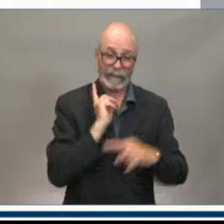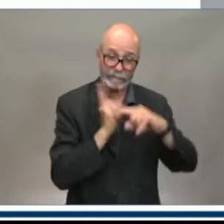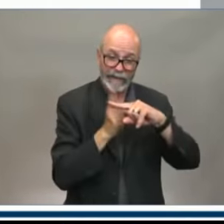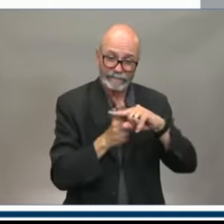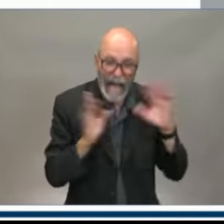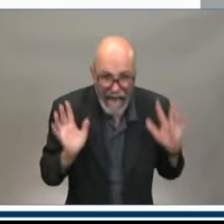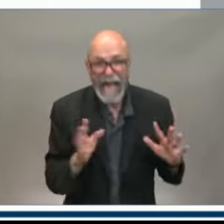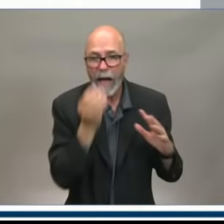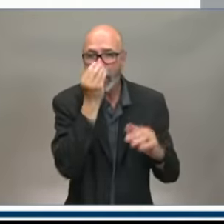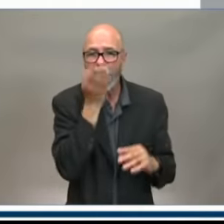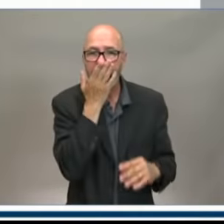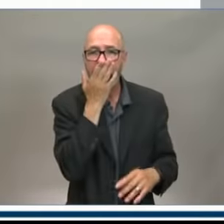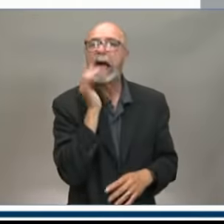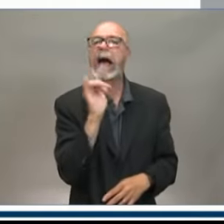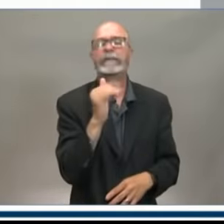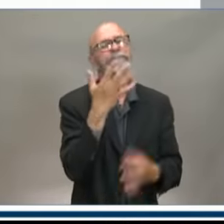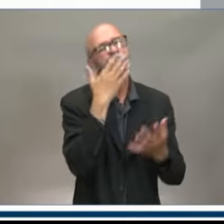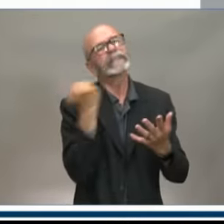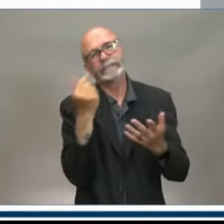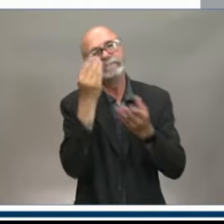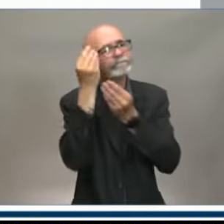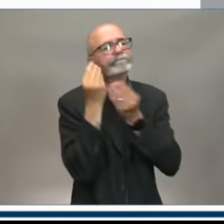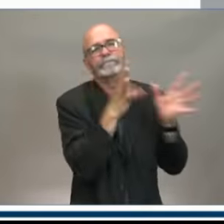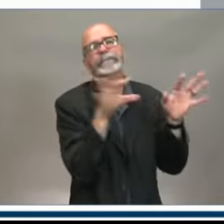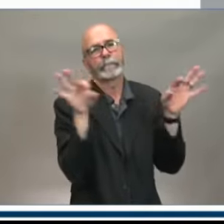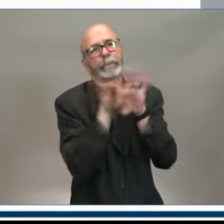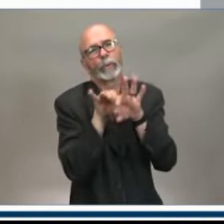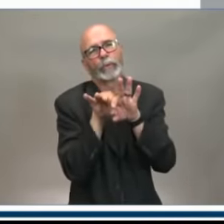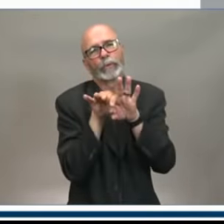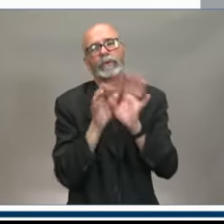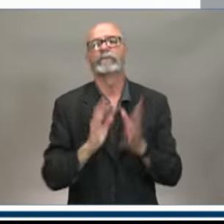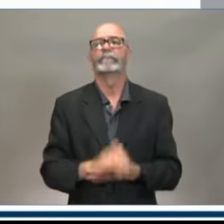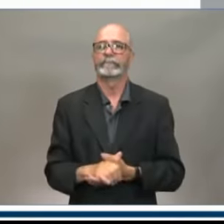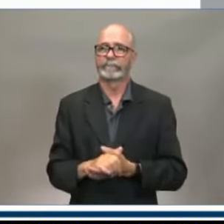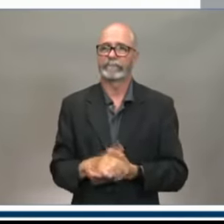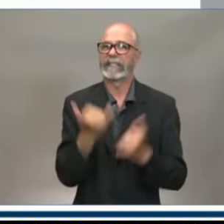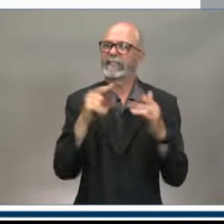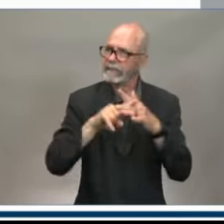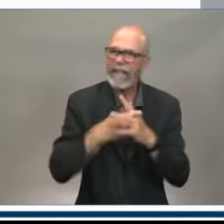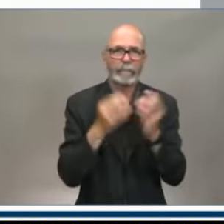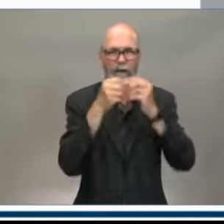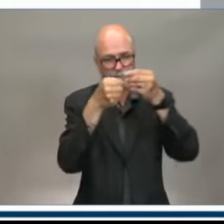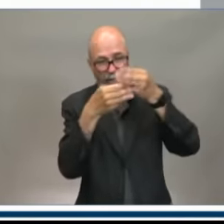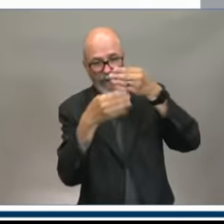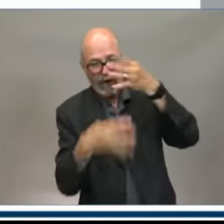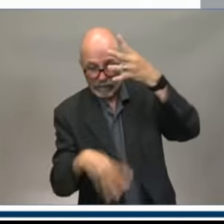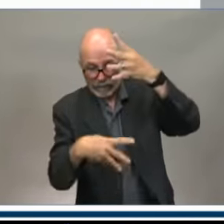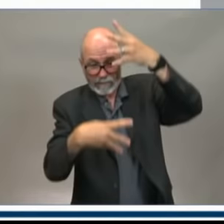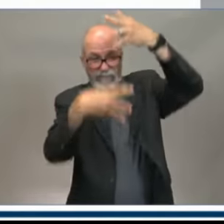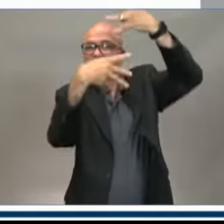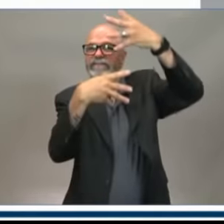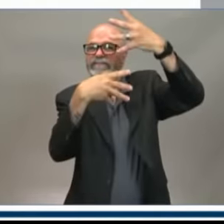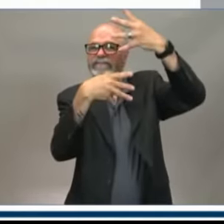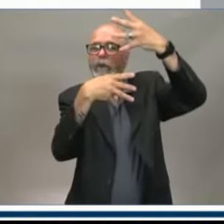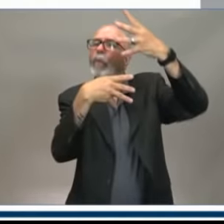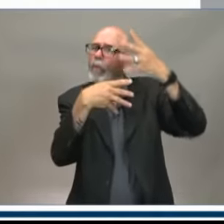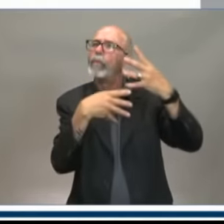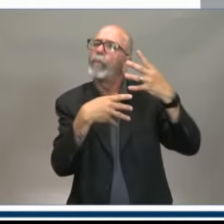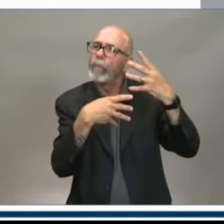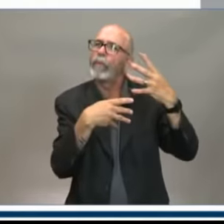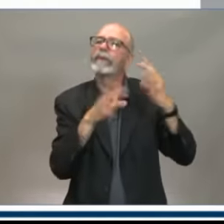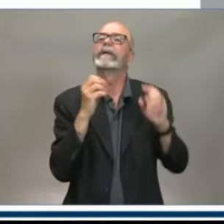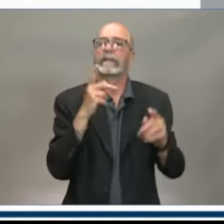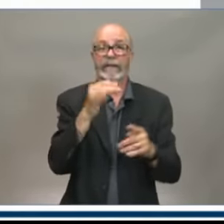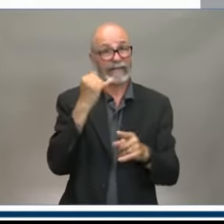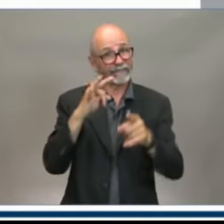And that's very important for us to know that. So again, there's a large number of symptoms. Many of them are common. It's important that if you have them, get